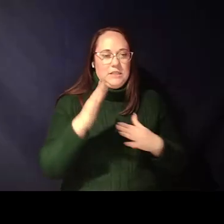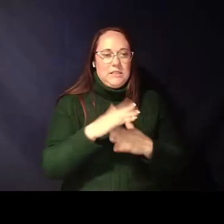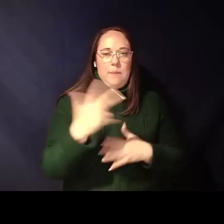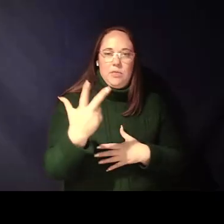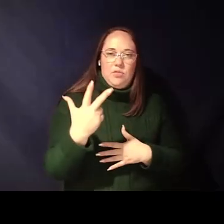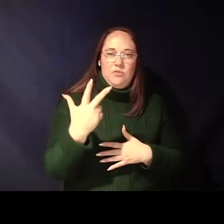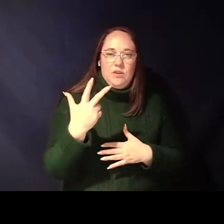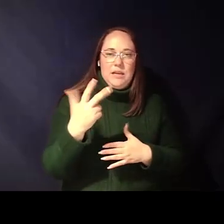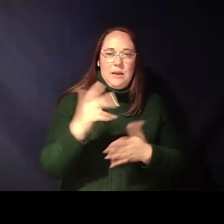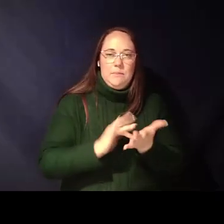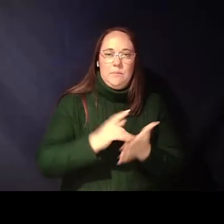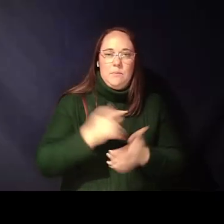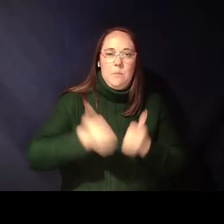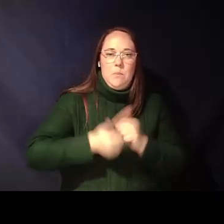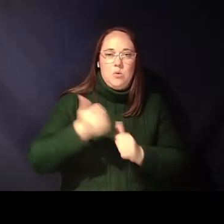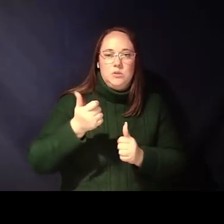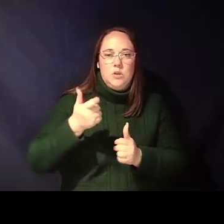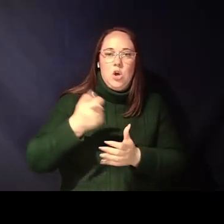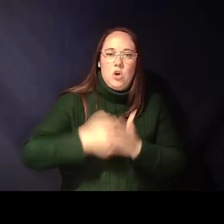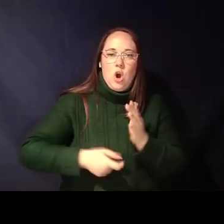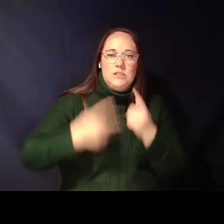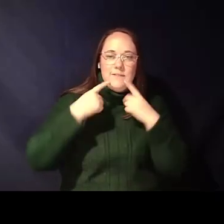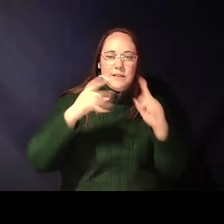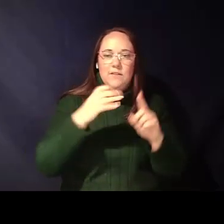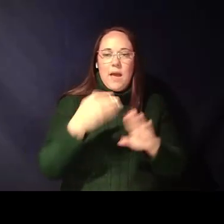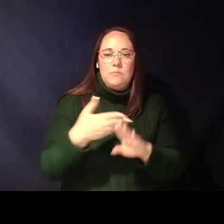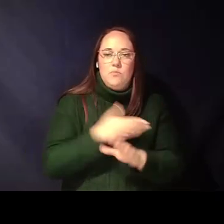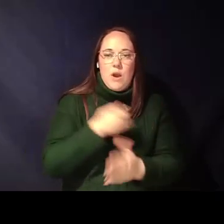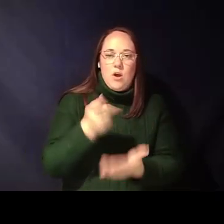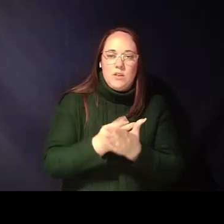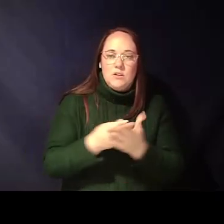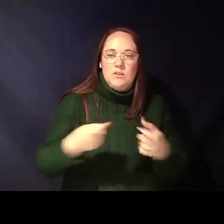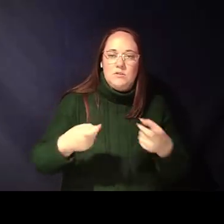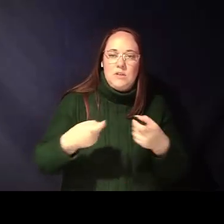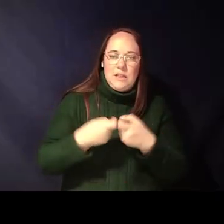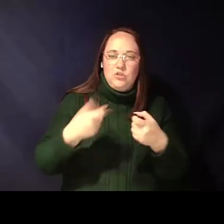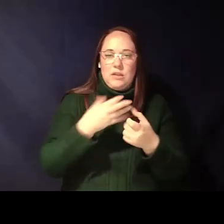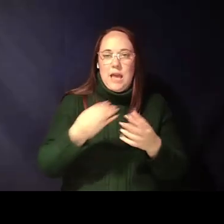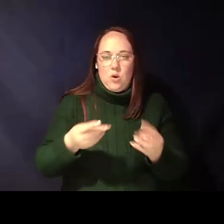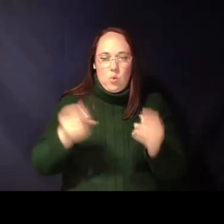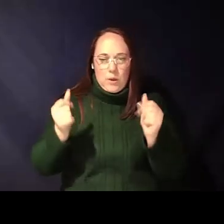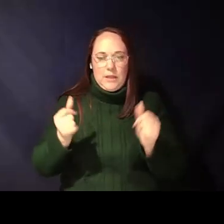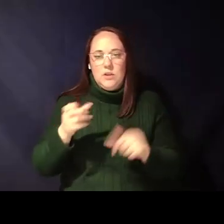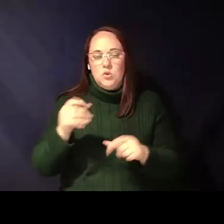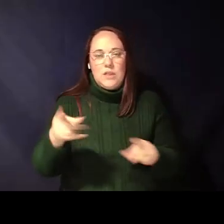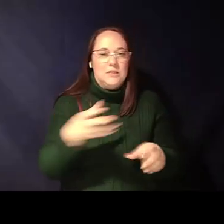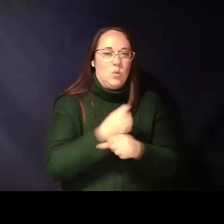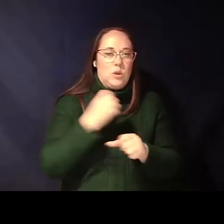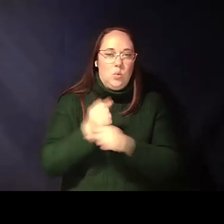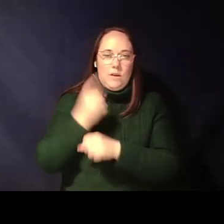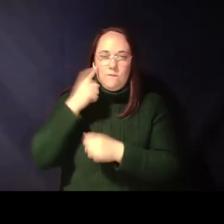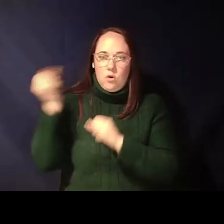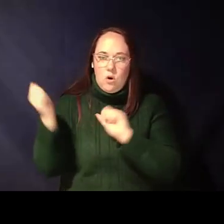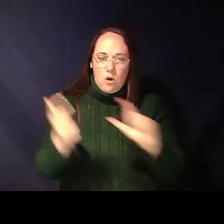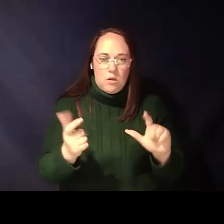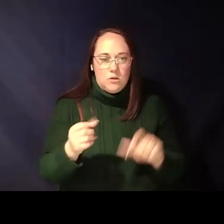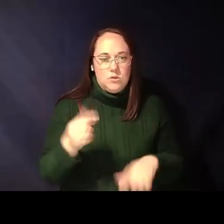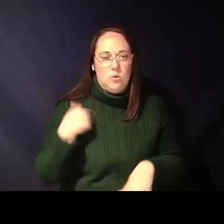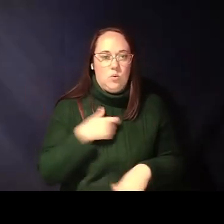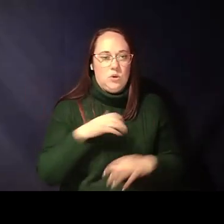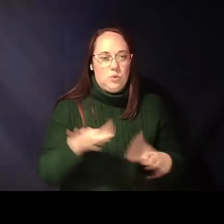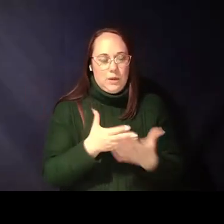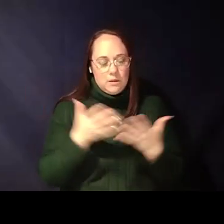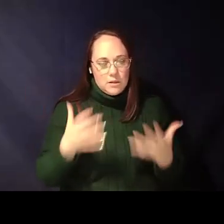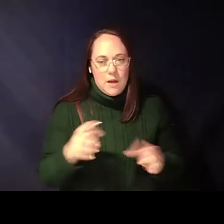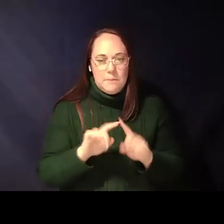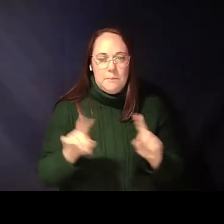cost effective, and they can also do the prior authorization electronically and quickly. So that's a win-win-win-win for everybody. So we're doing a lot,